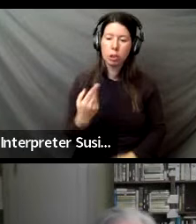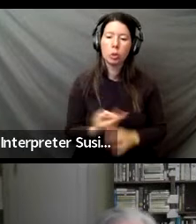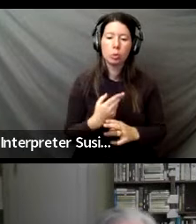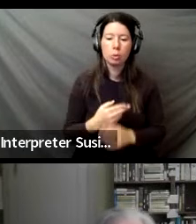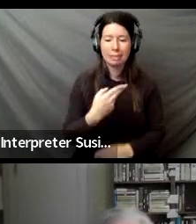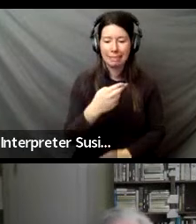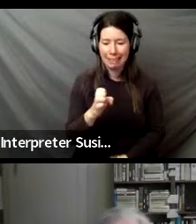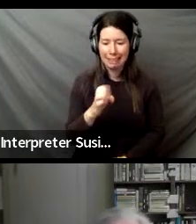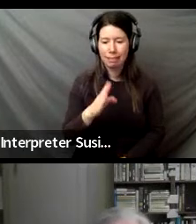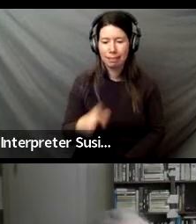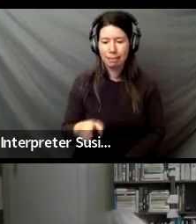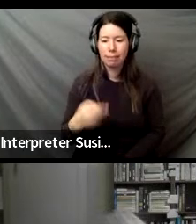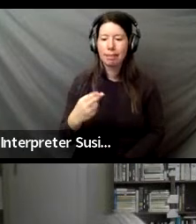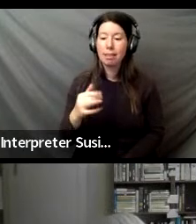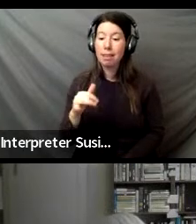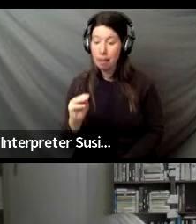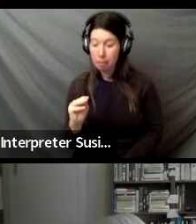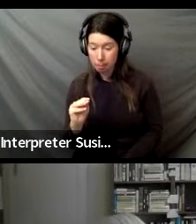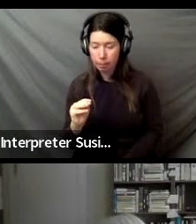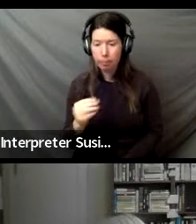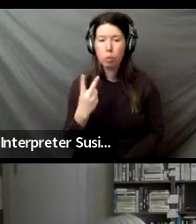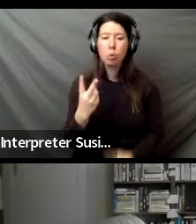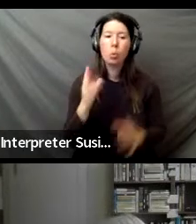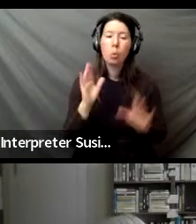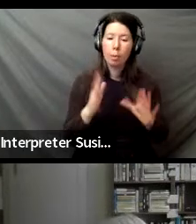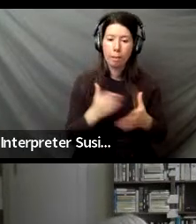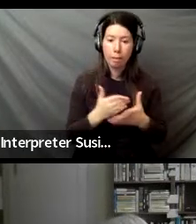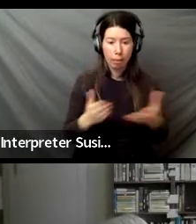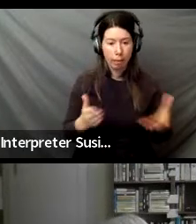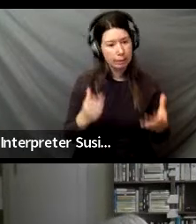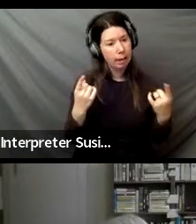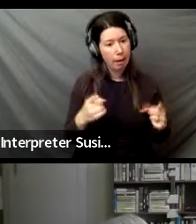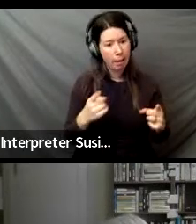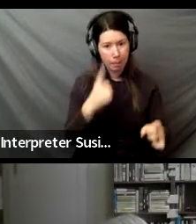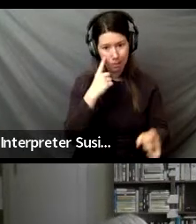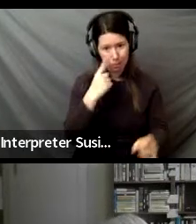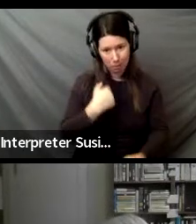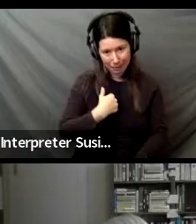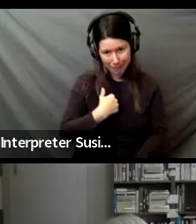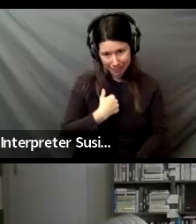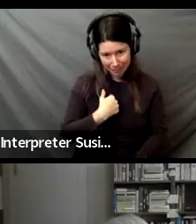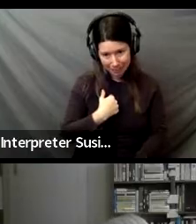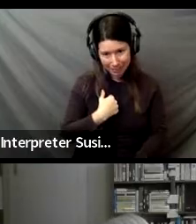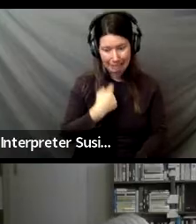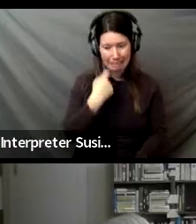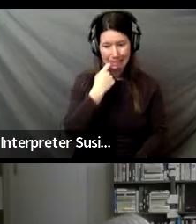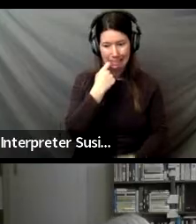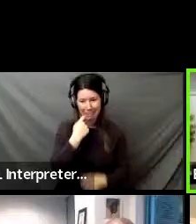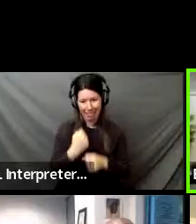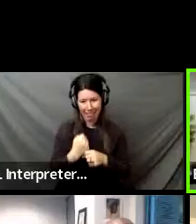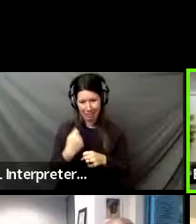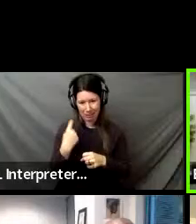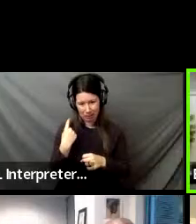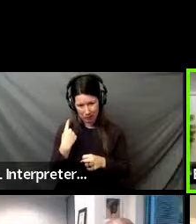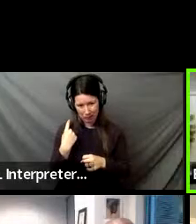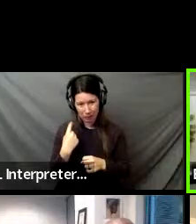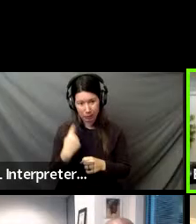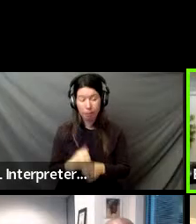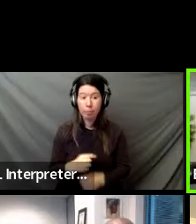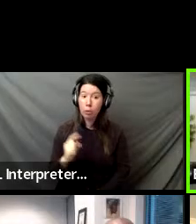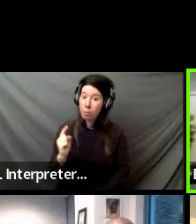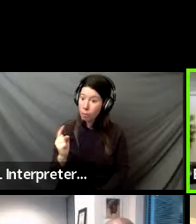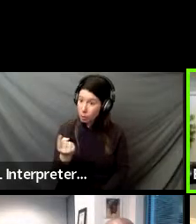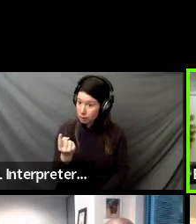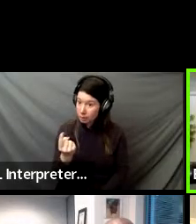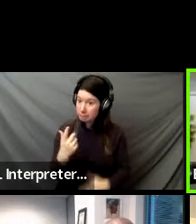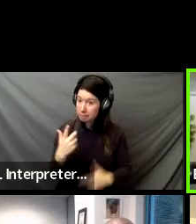And two wonderful things happened for me this last year. And the first one, that I had an